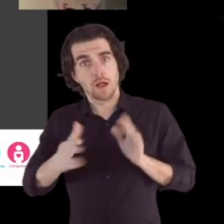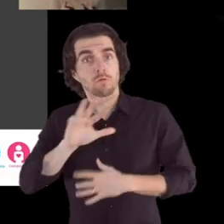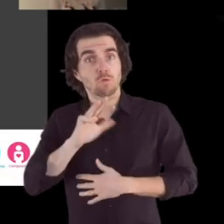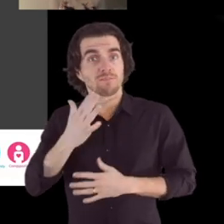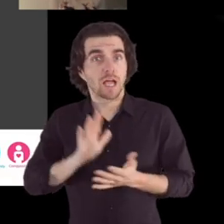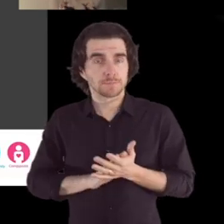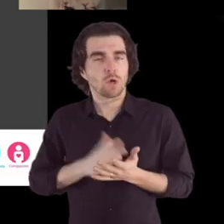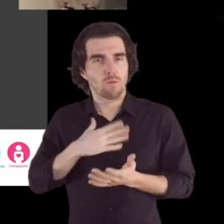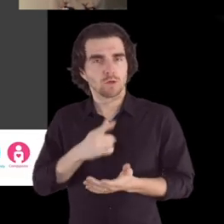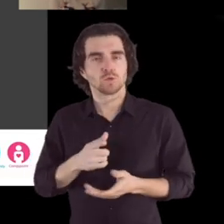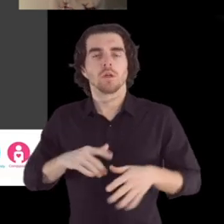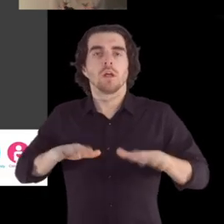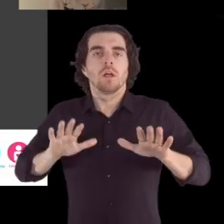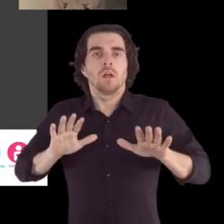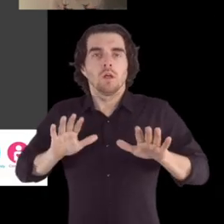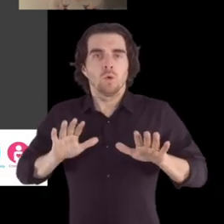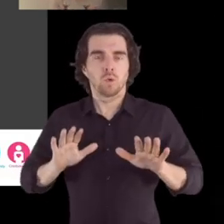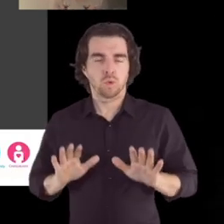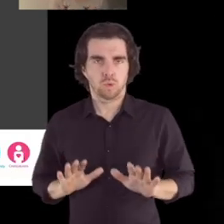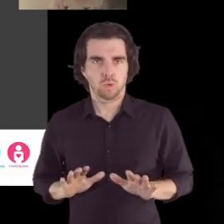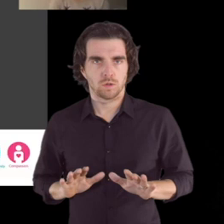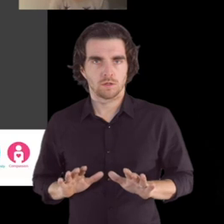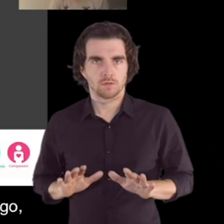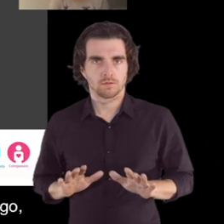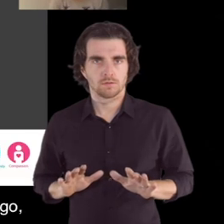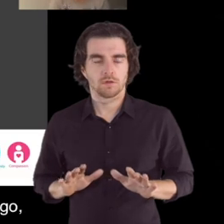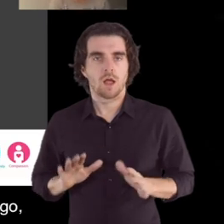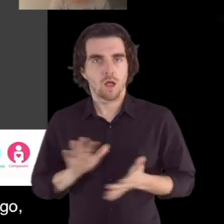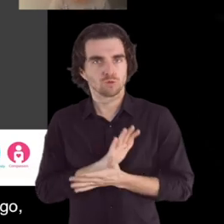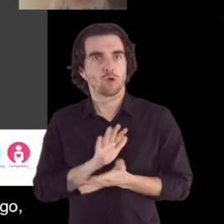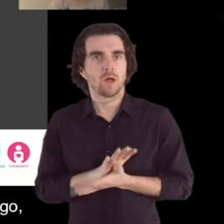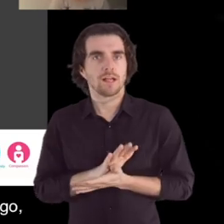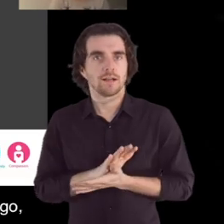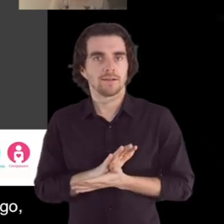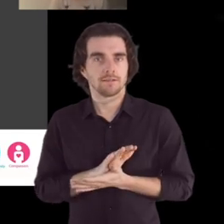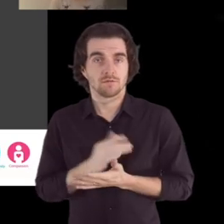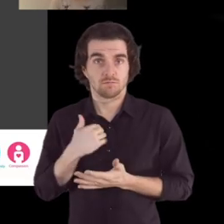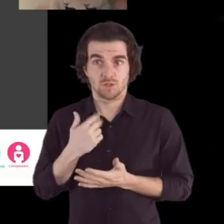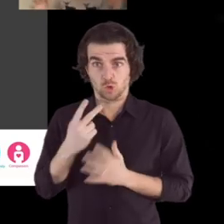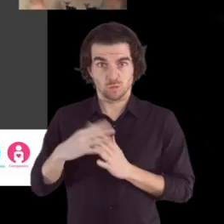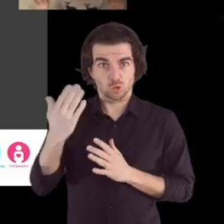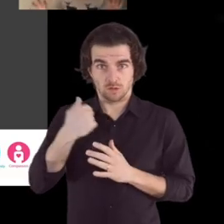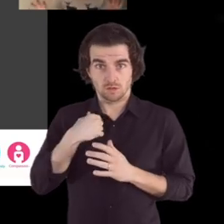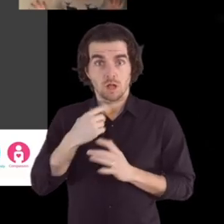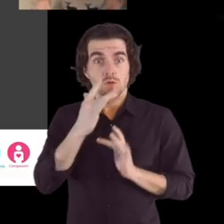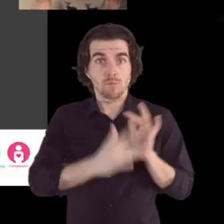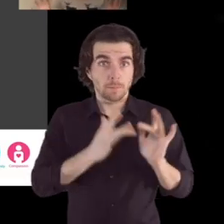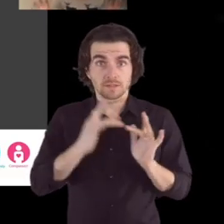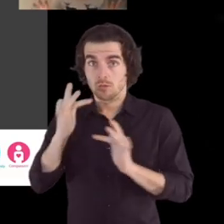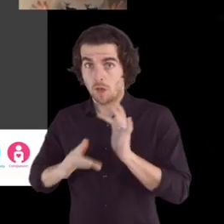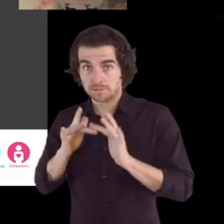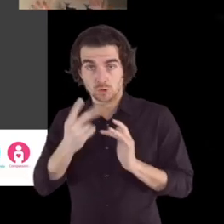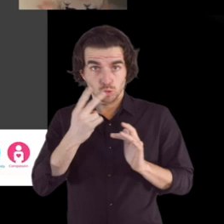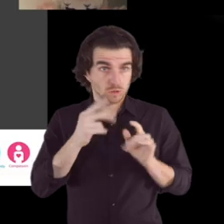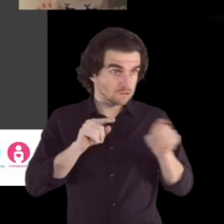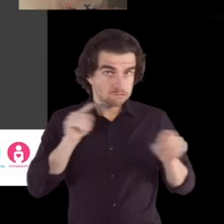So I think I'd really like you to really be here and enjoy it. And don't do like I did a couple of weeks ago, where I was on 2 webinars at the same